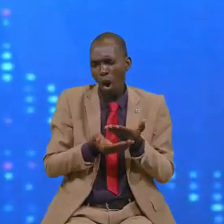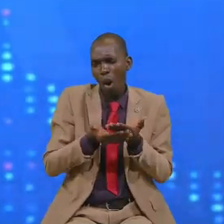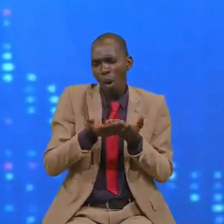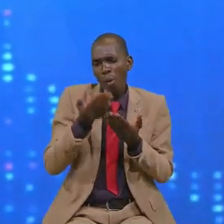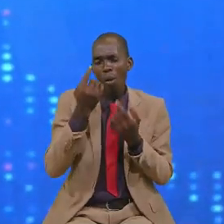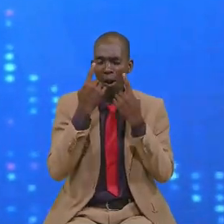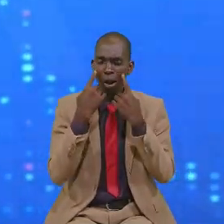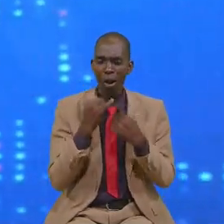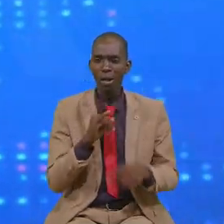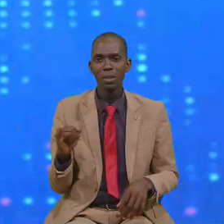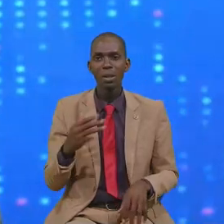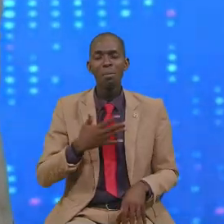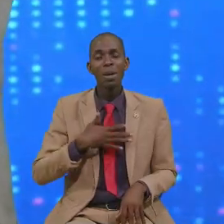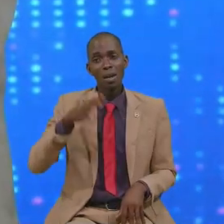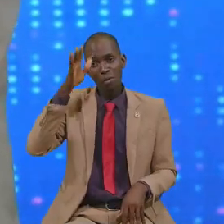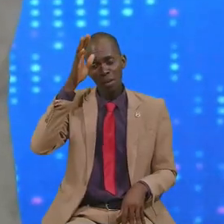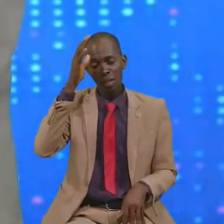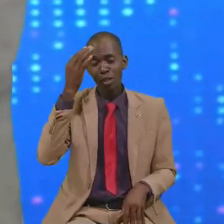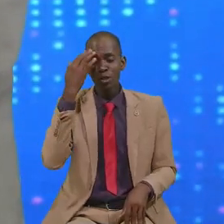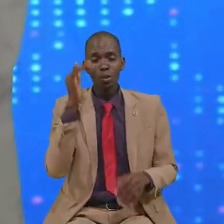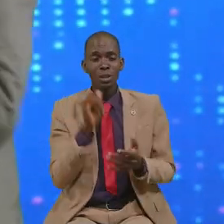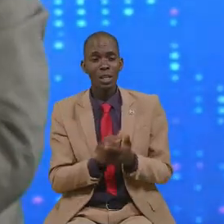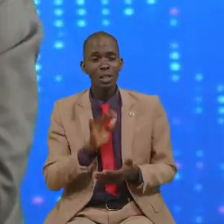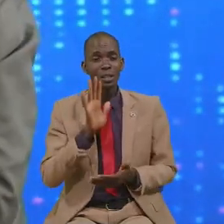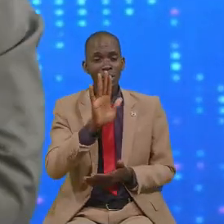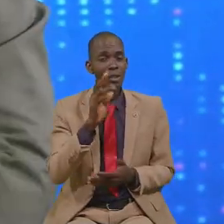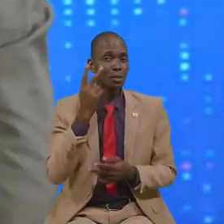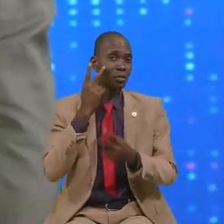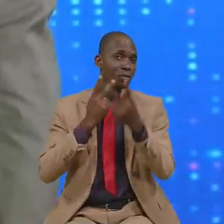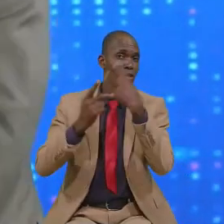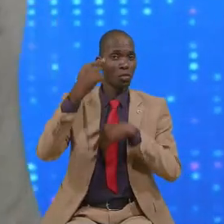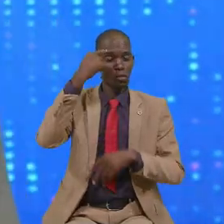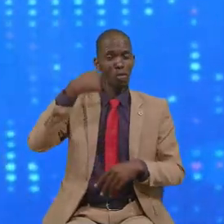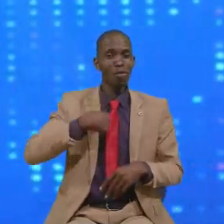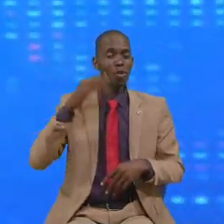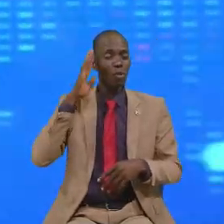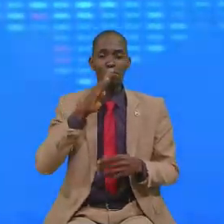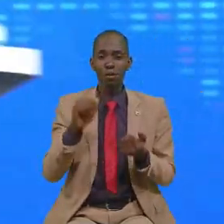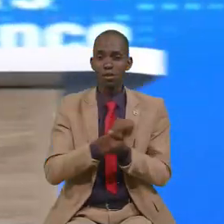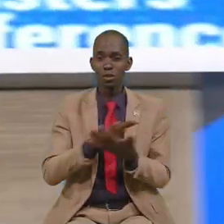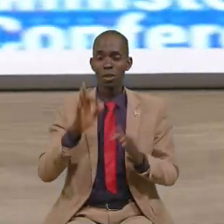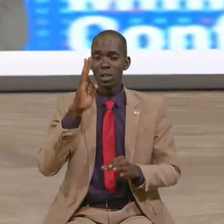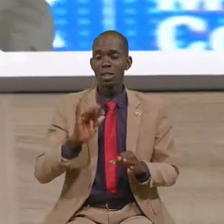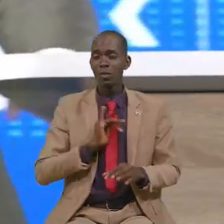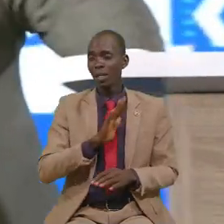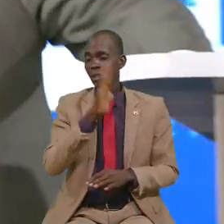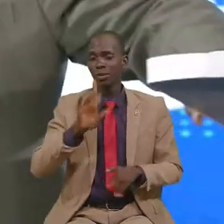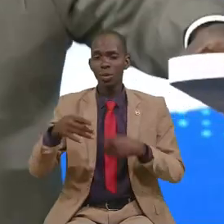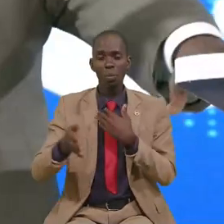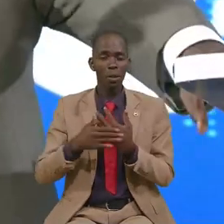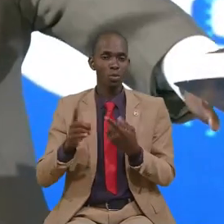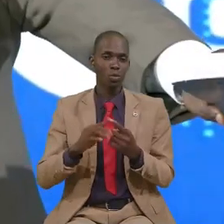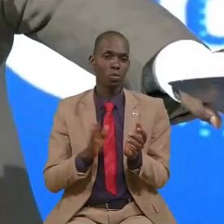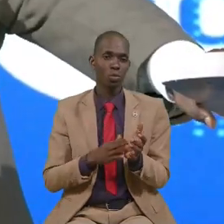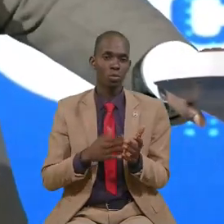knew that his vision would collapse if I didn't go back to school. He said, my boy,